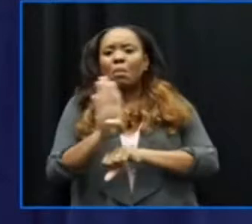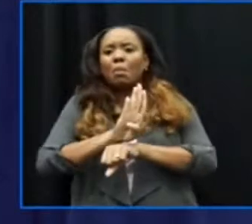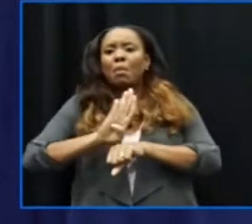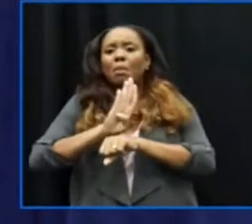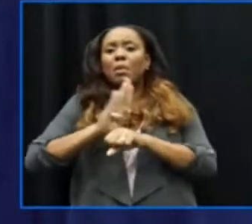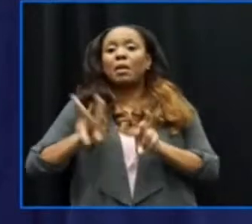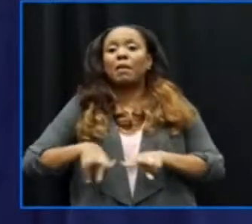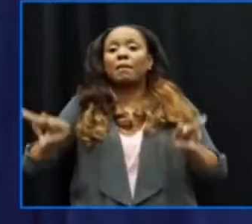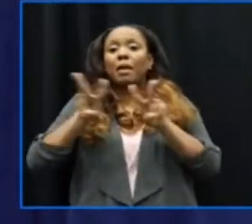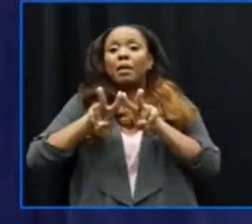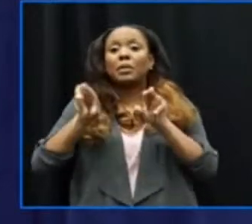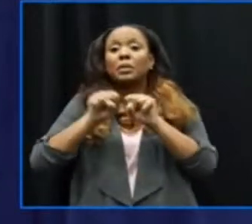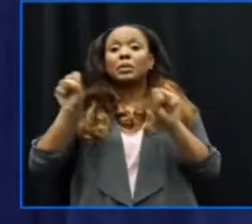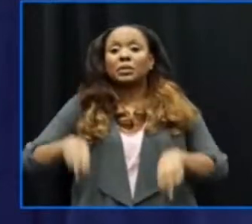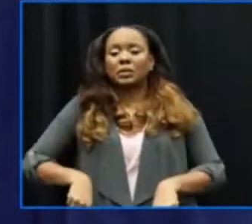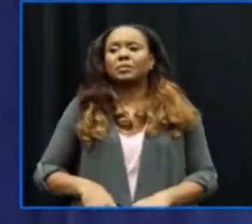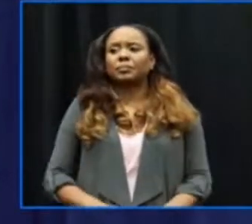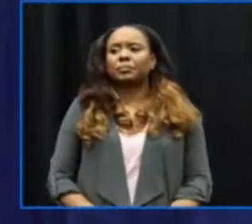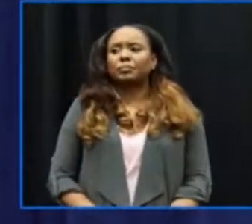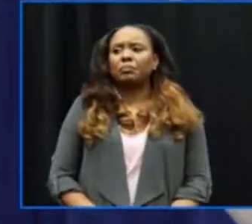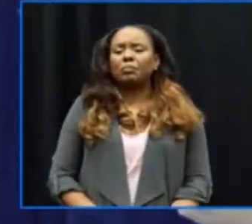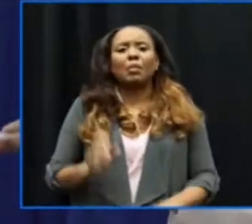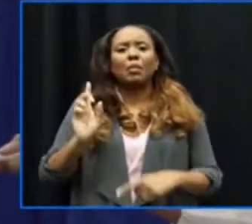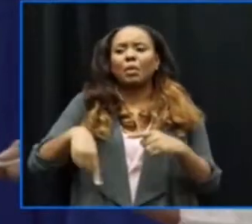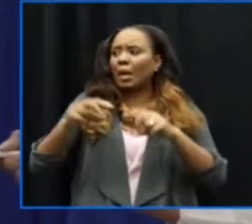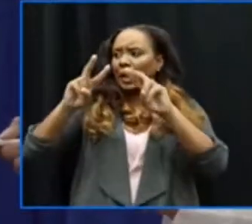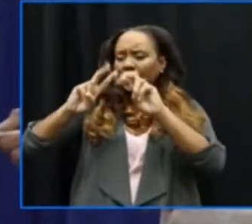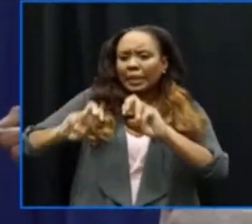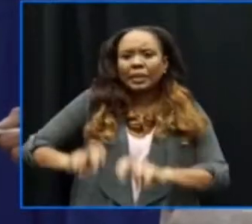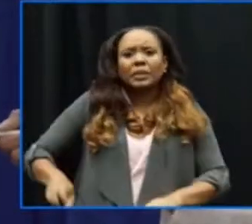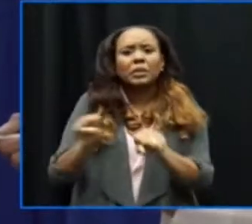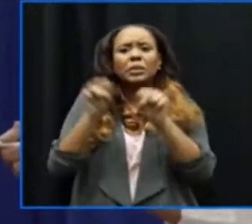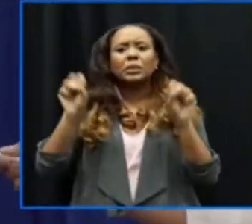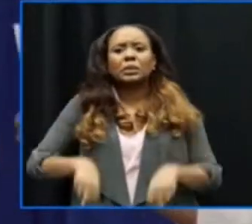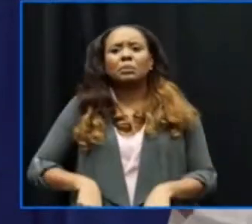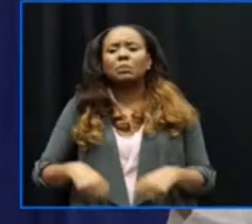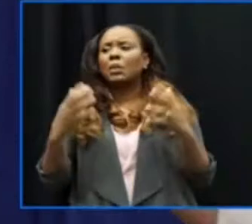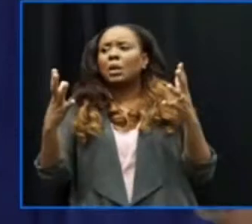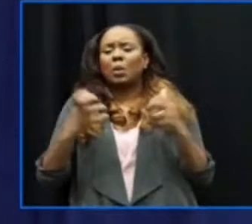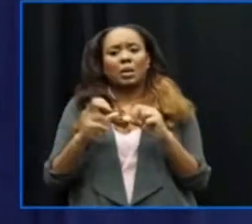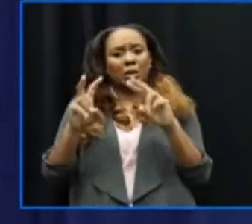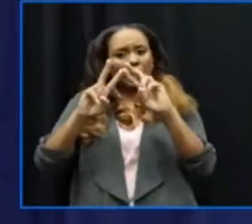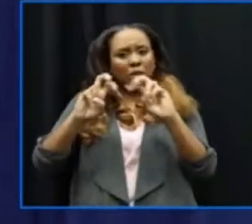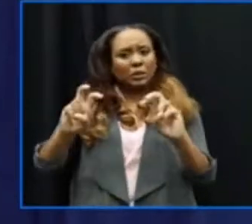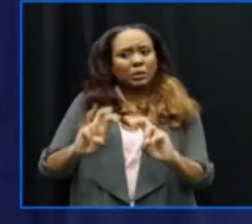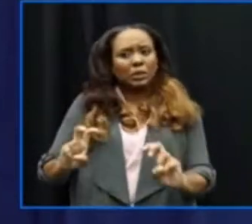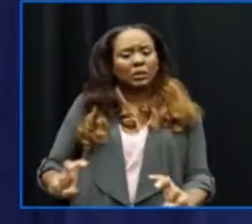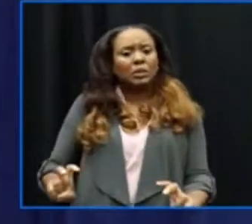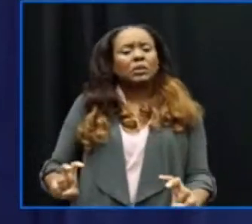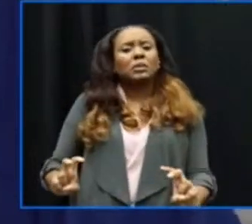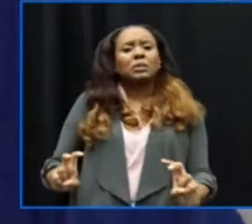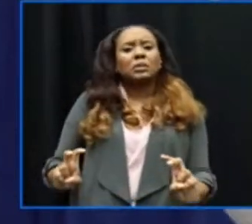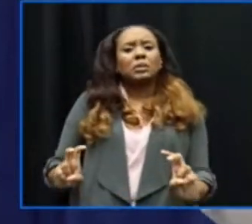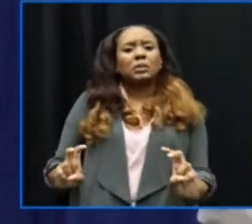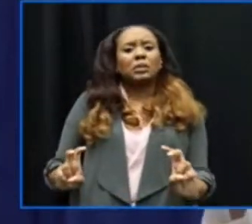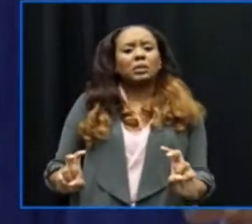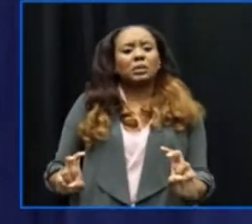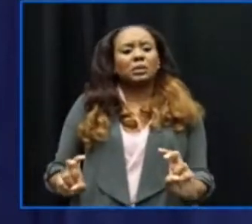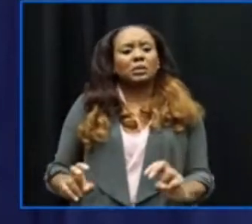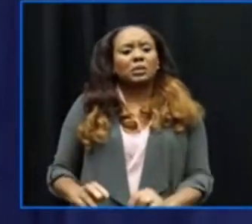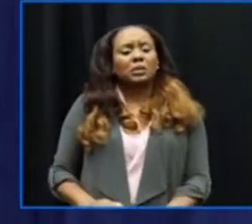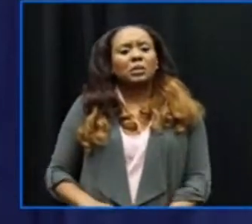systems. And when we look at a system, we look at these three things to assess the adequacy